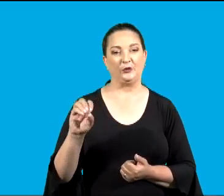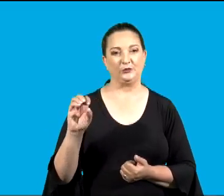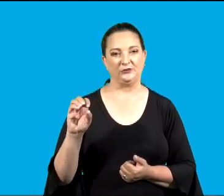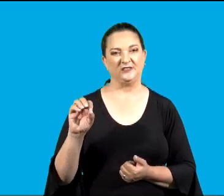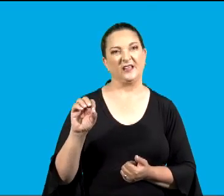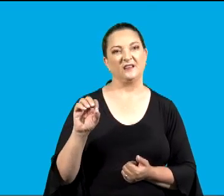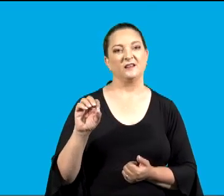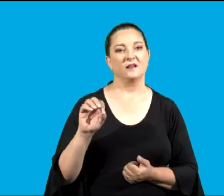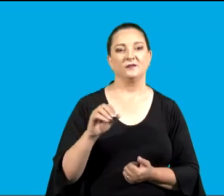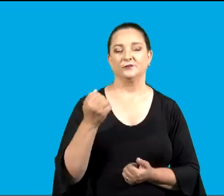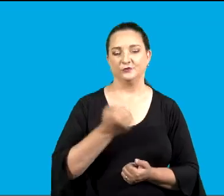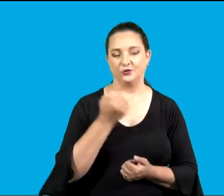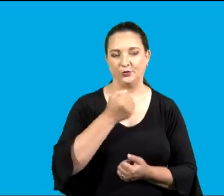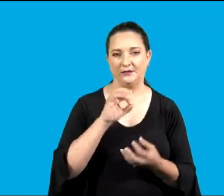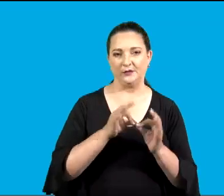888,300.